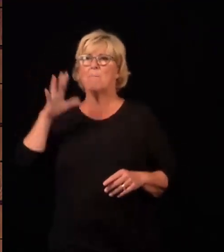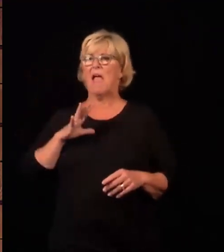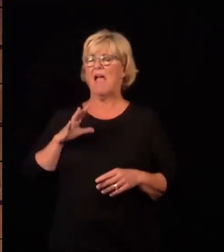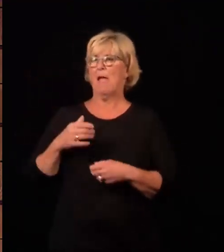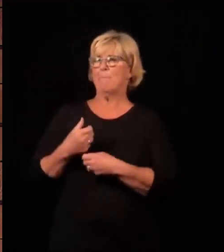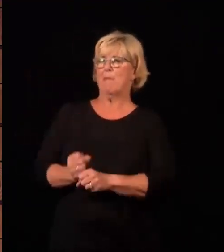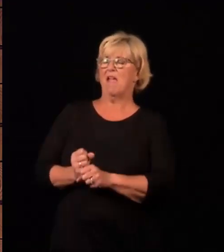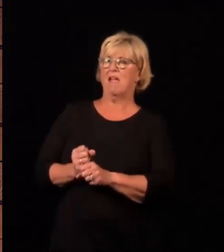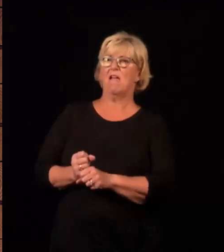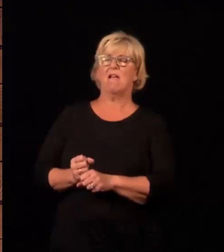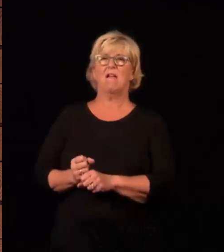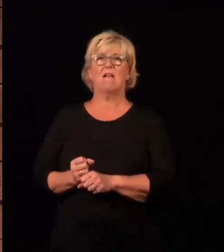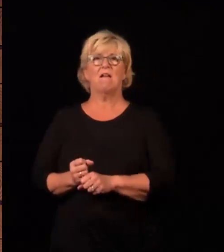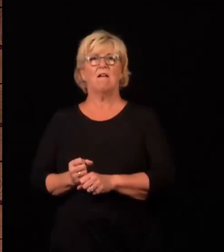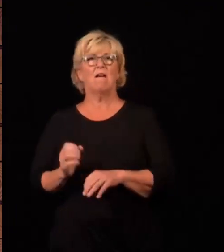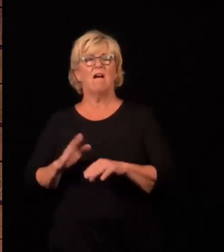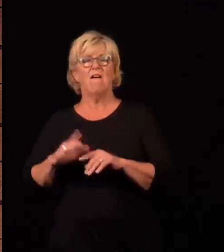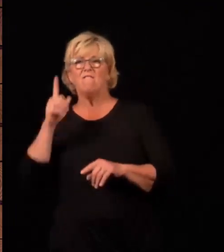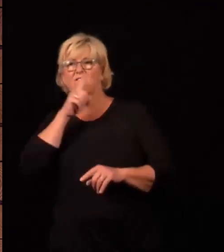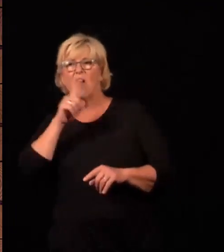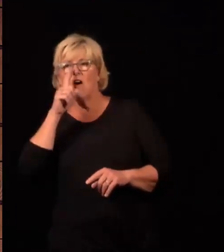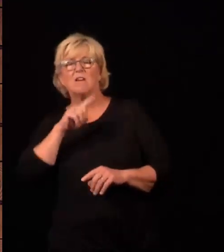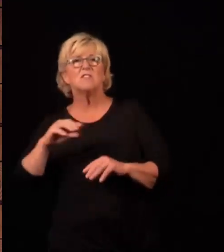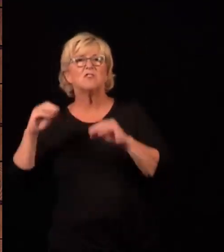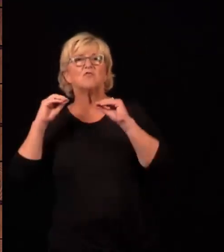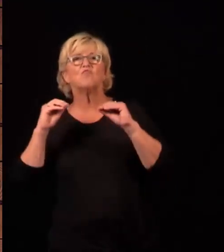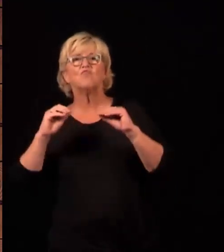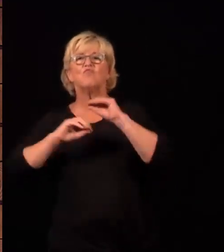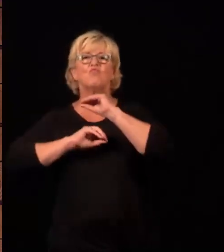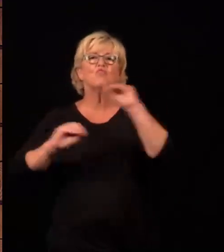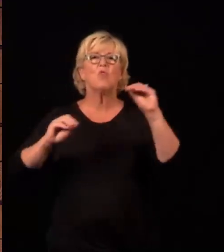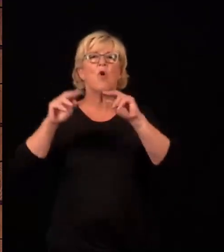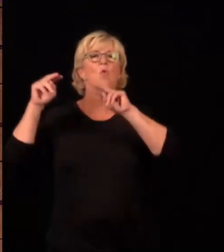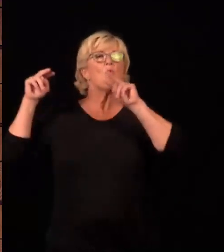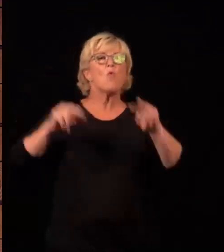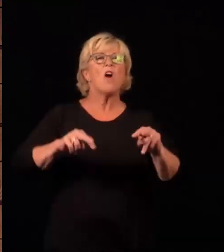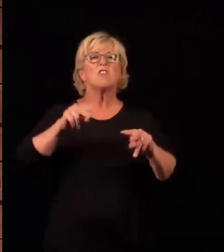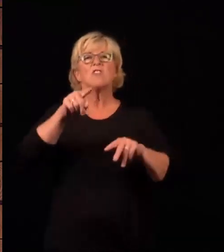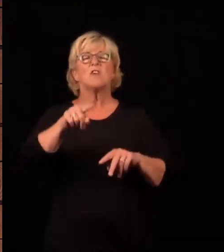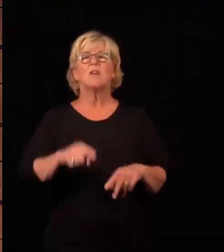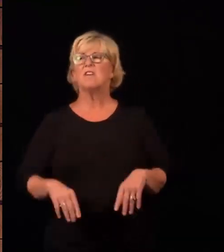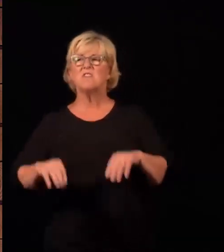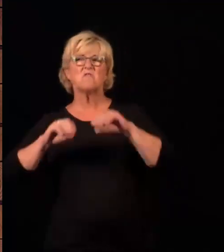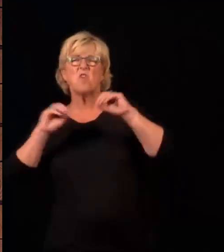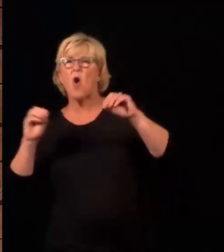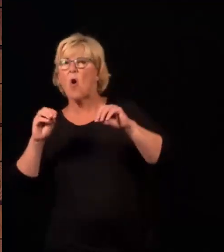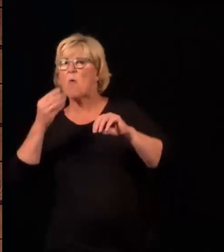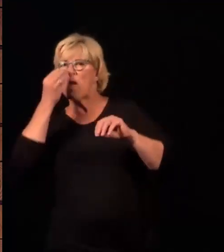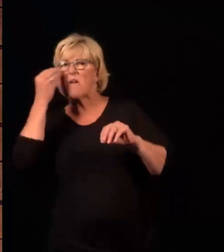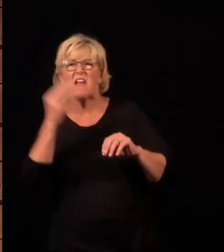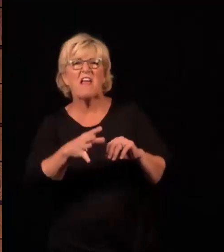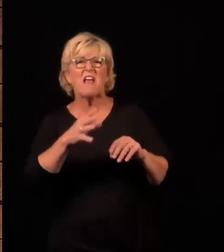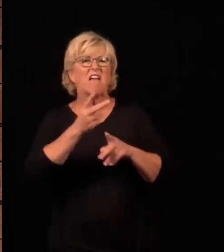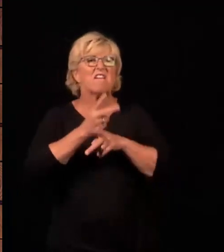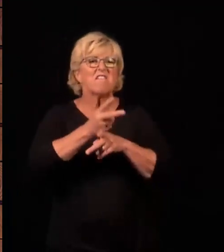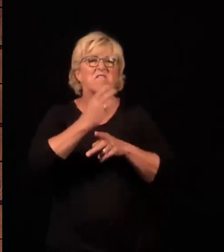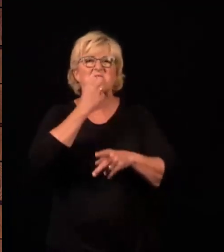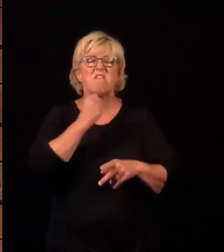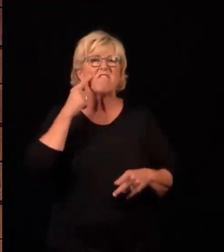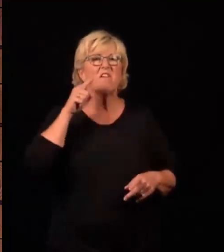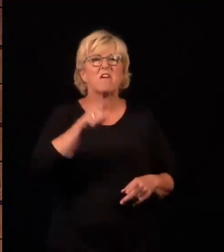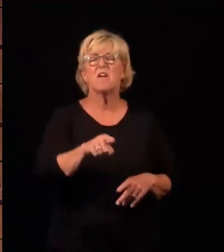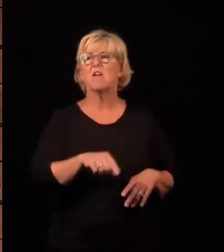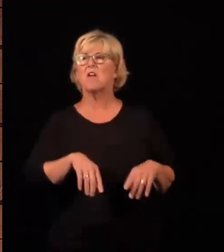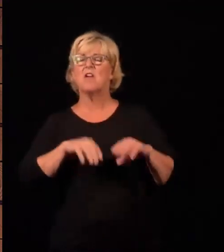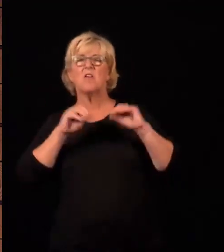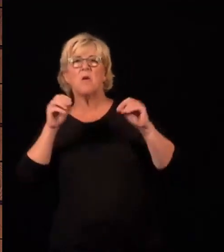man-made, based on a falsehood that teaches there is no one watching you, there is no one caring for you, there is no